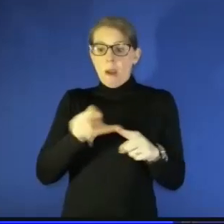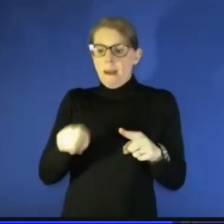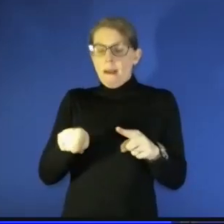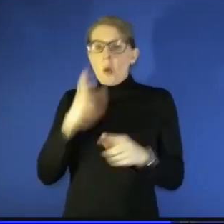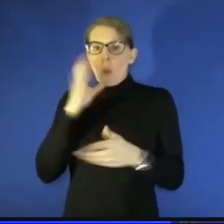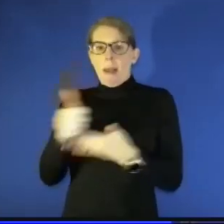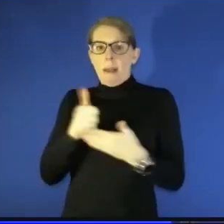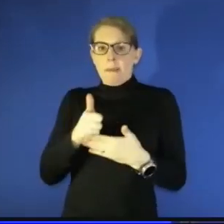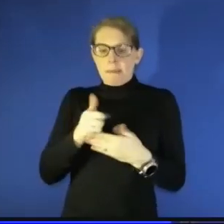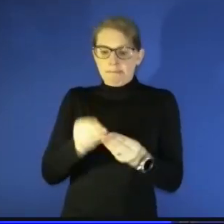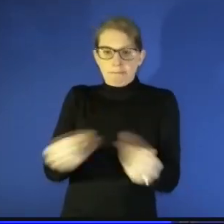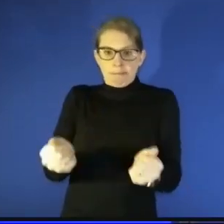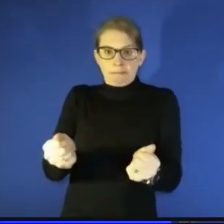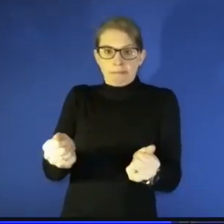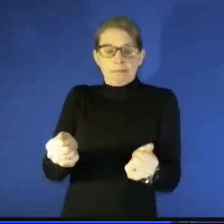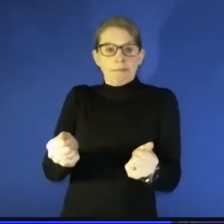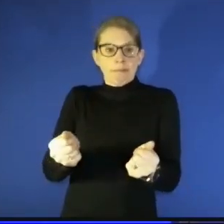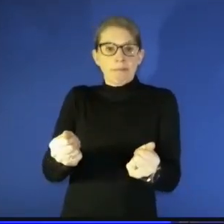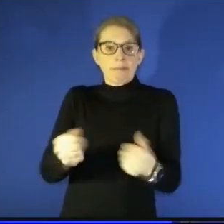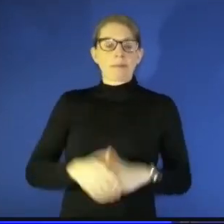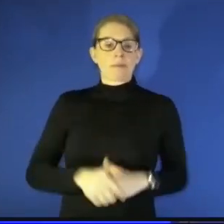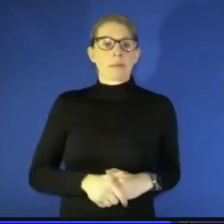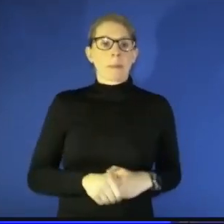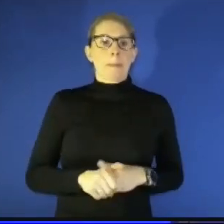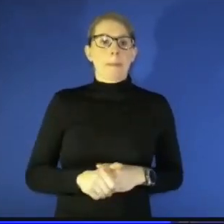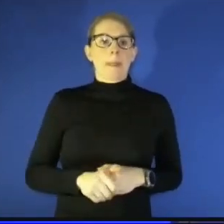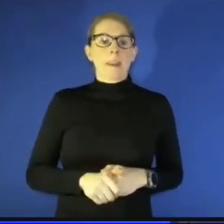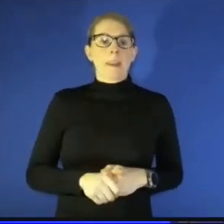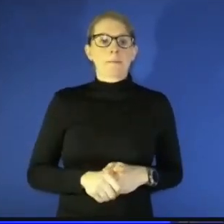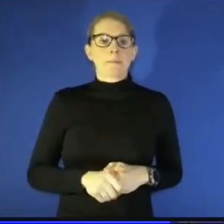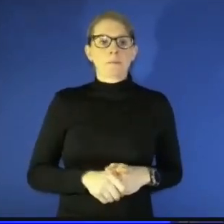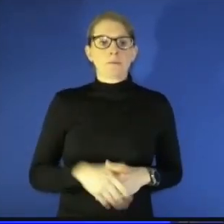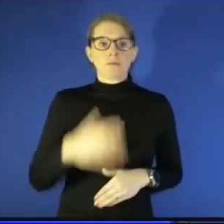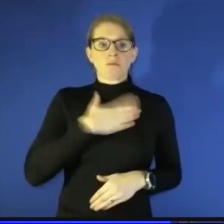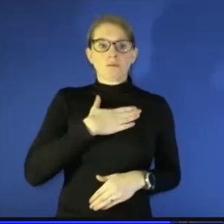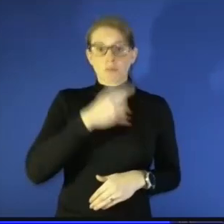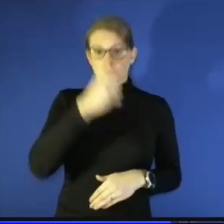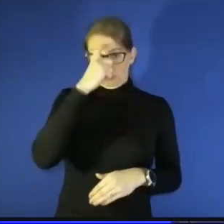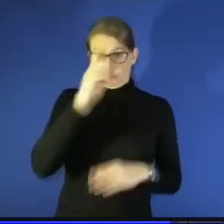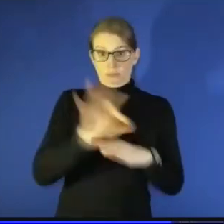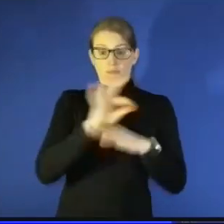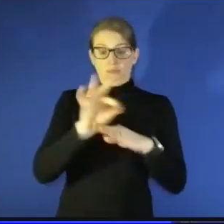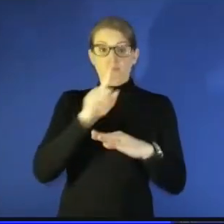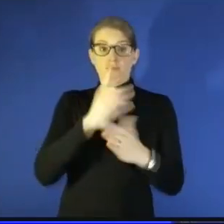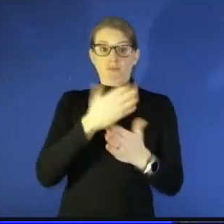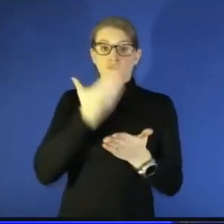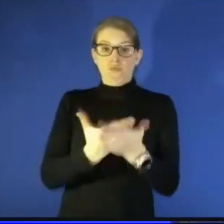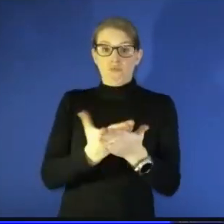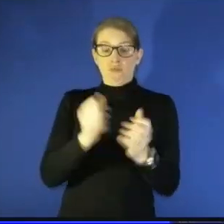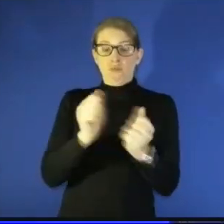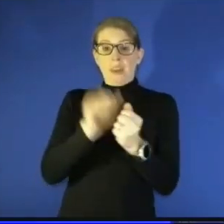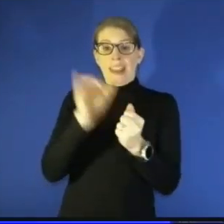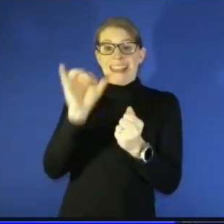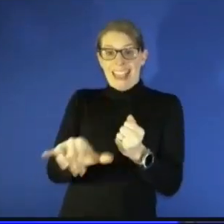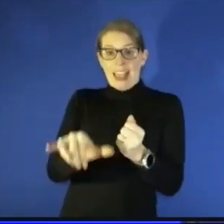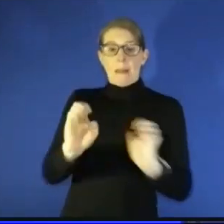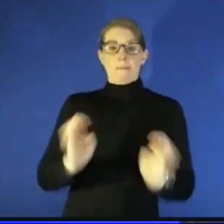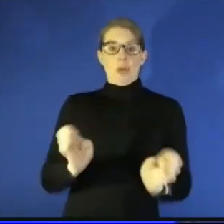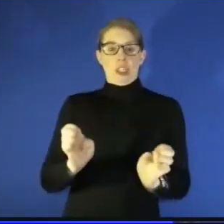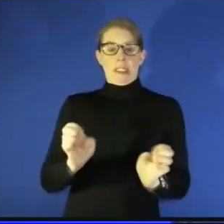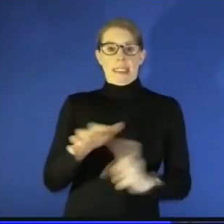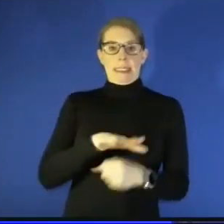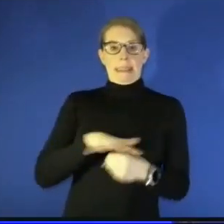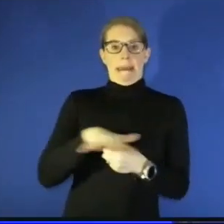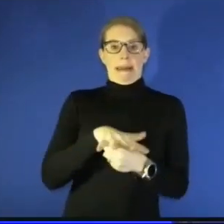done. So my brain functions very well in that setting, in the emergency setting. It